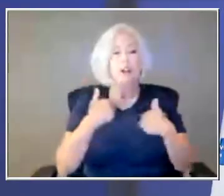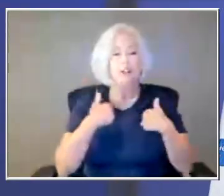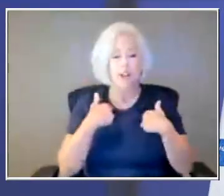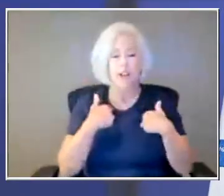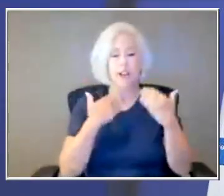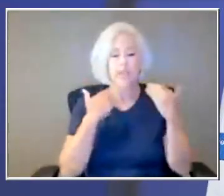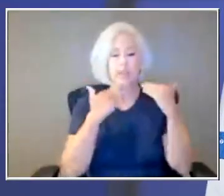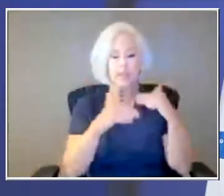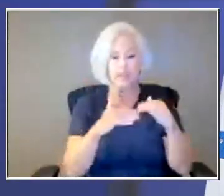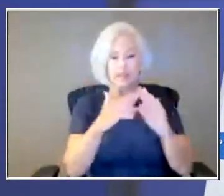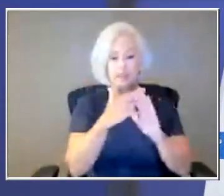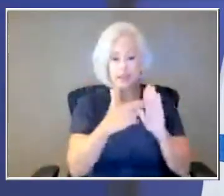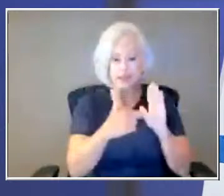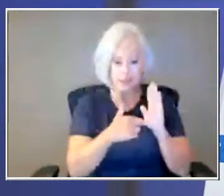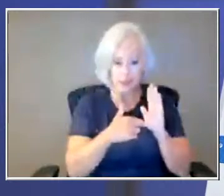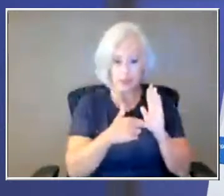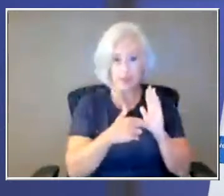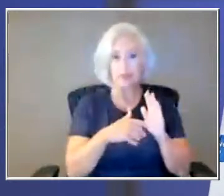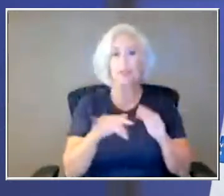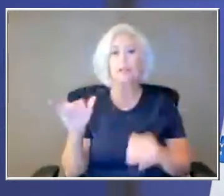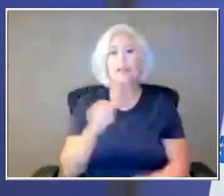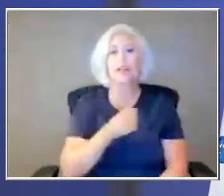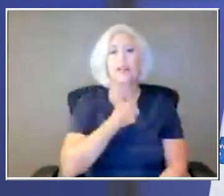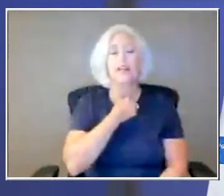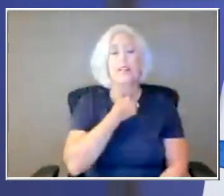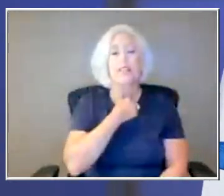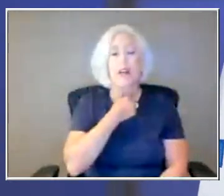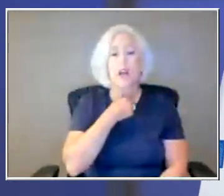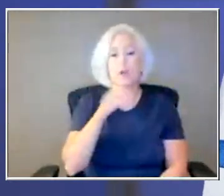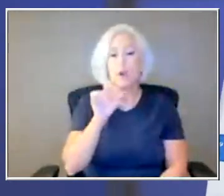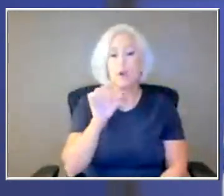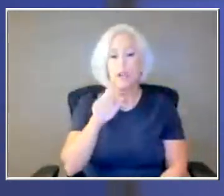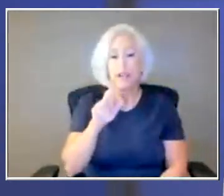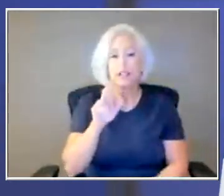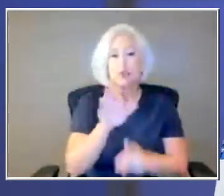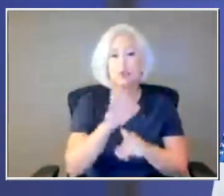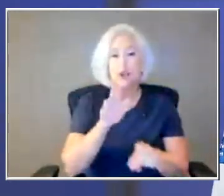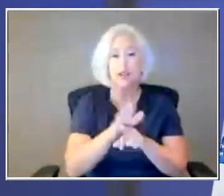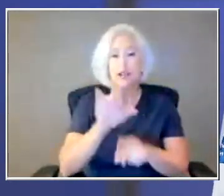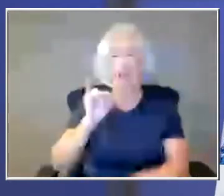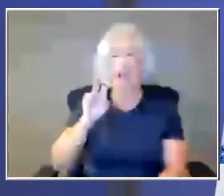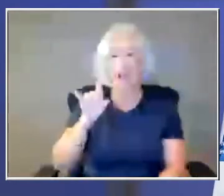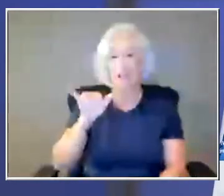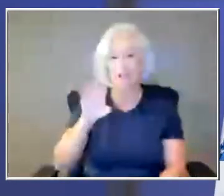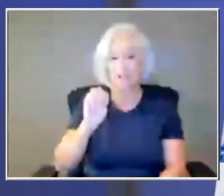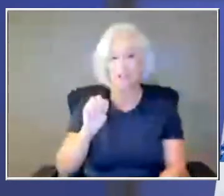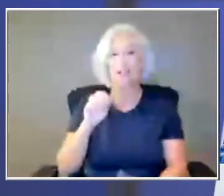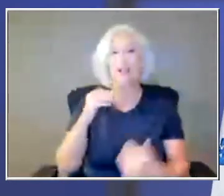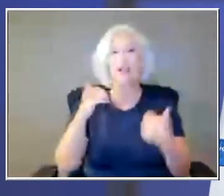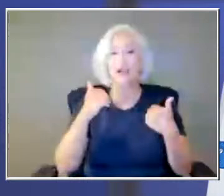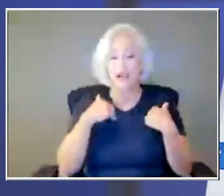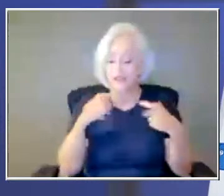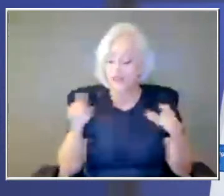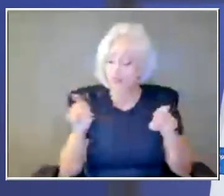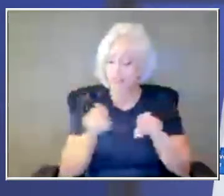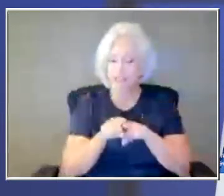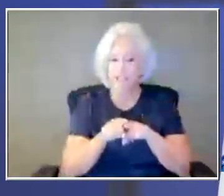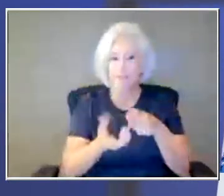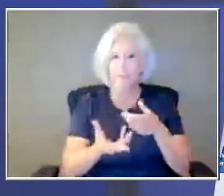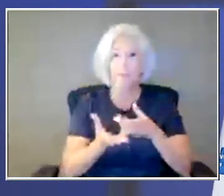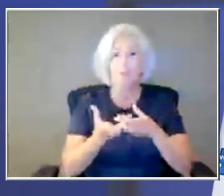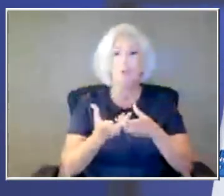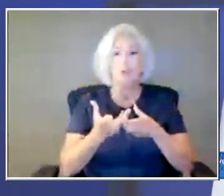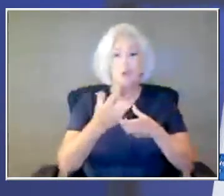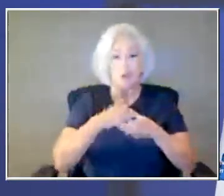So for example, for thyroid cancer, radioactive iodine also has that period of radioactivity, but we don't see the same sort of restrictions